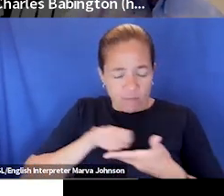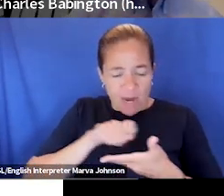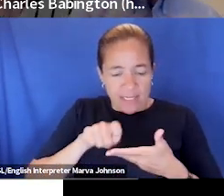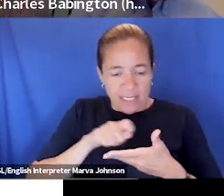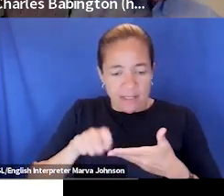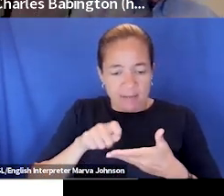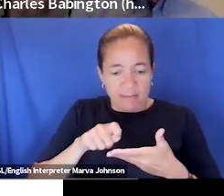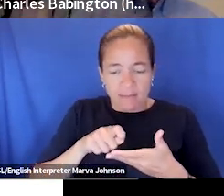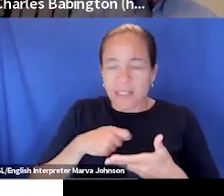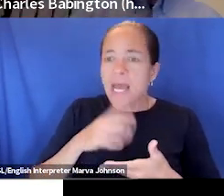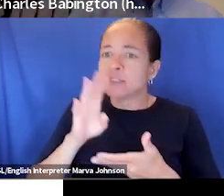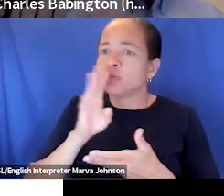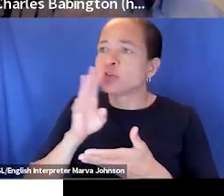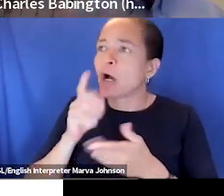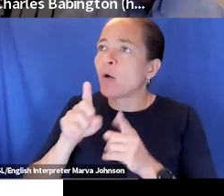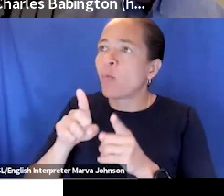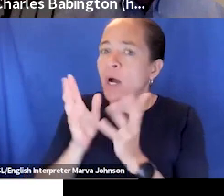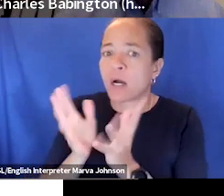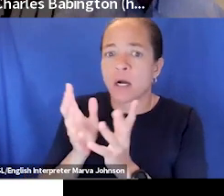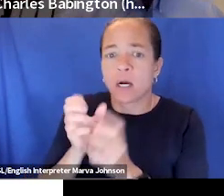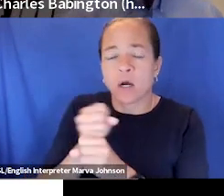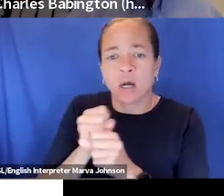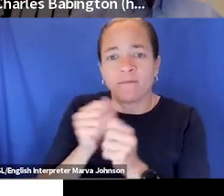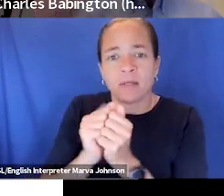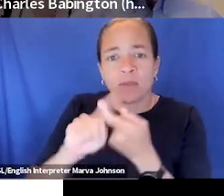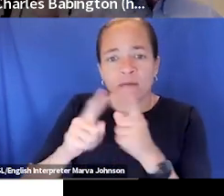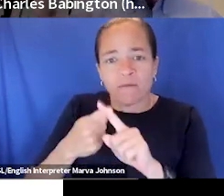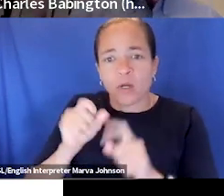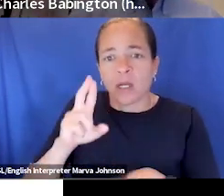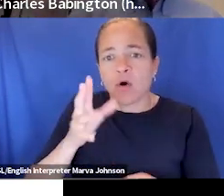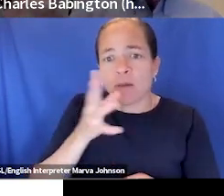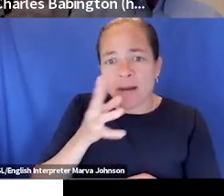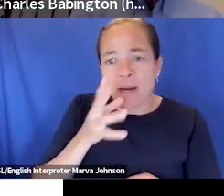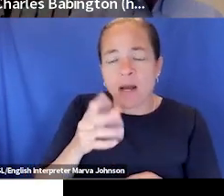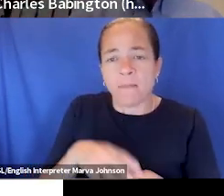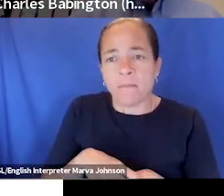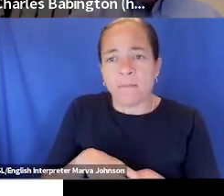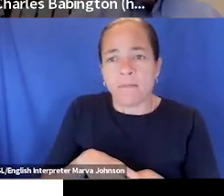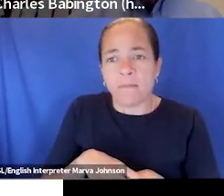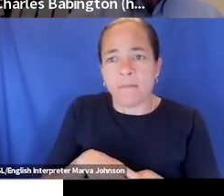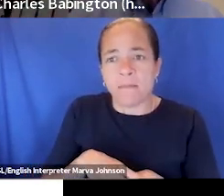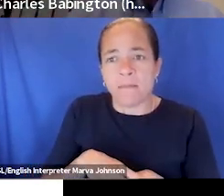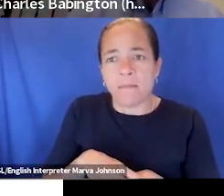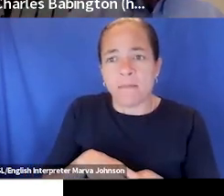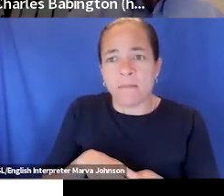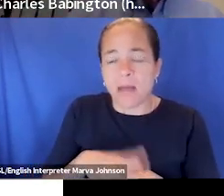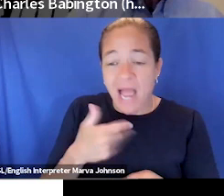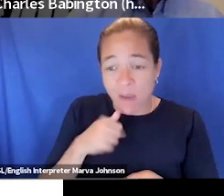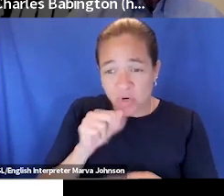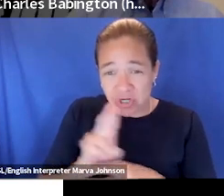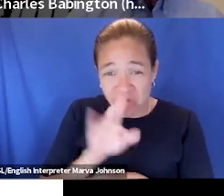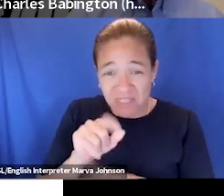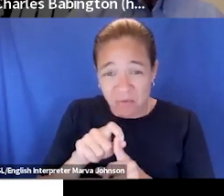over coffee with a friend or your mom at the kitchen table, ding, ding, ding, that should be a warning to you. Don't write it that